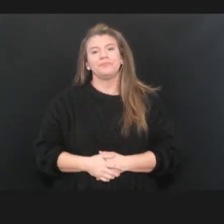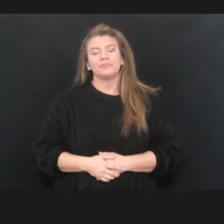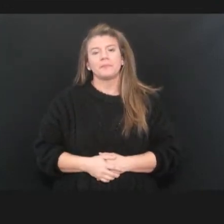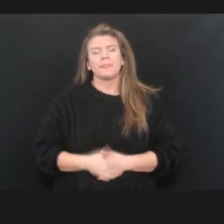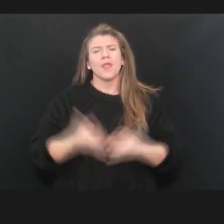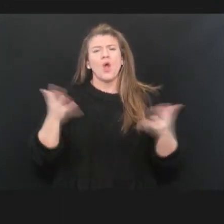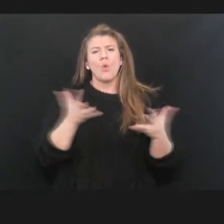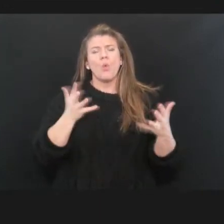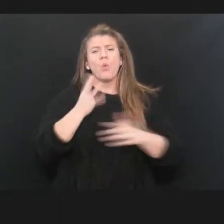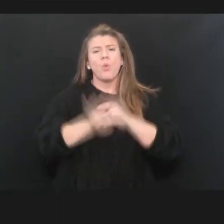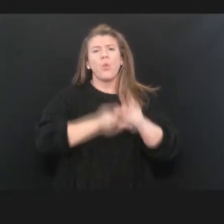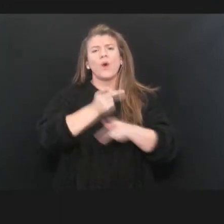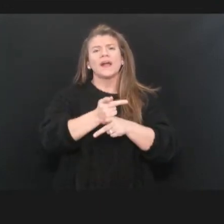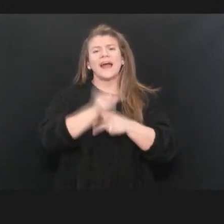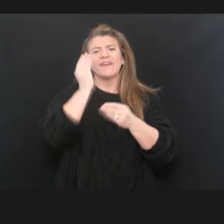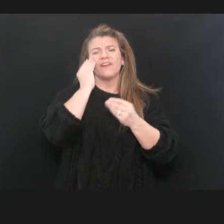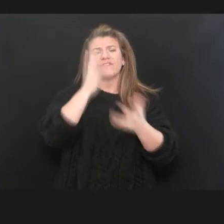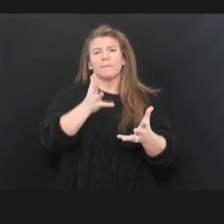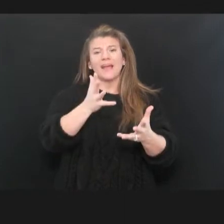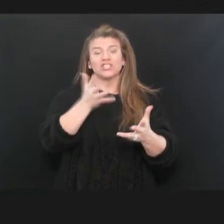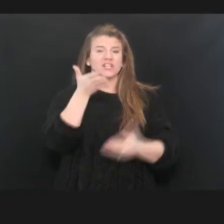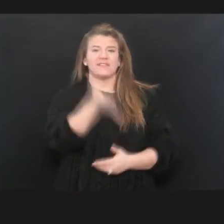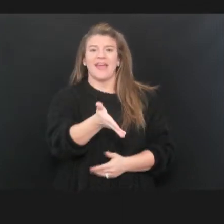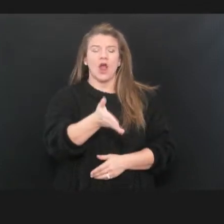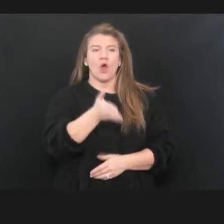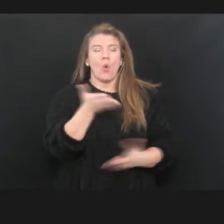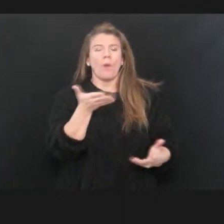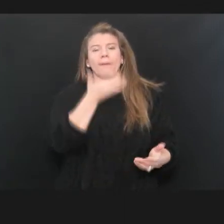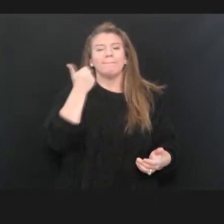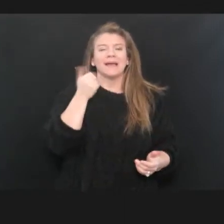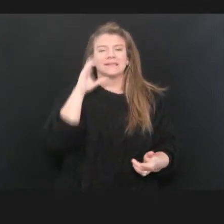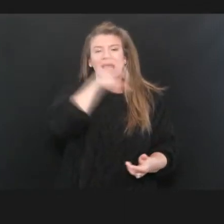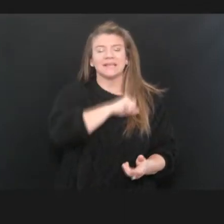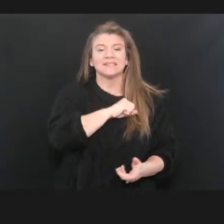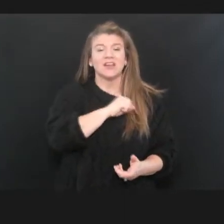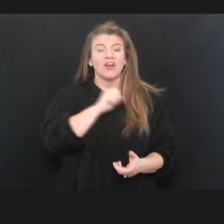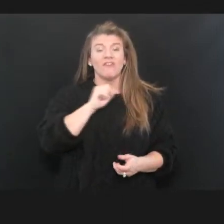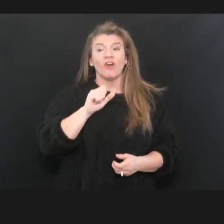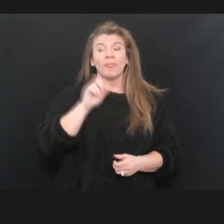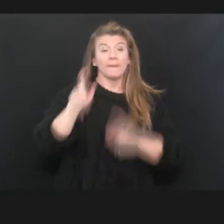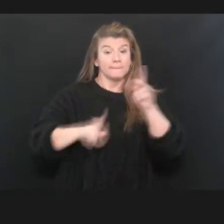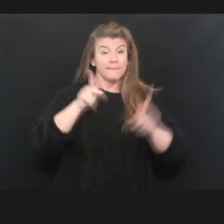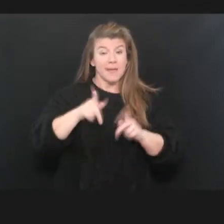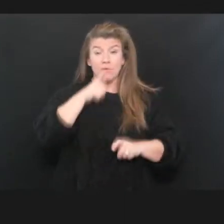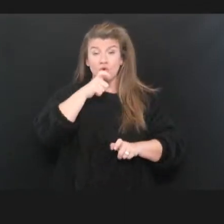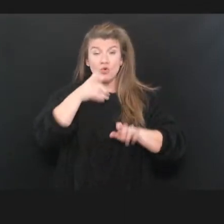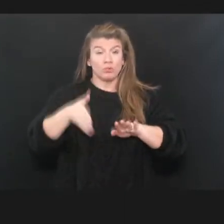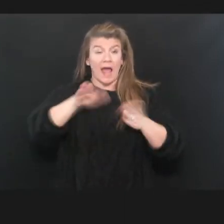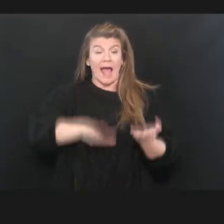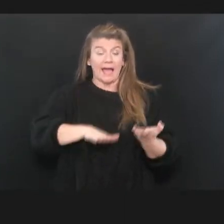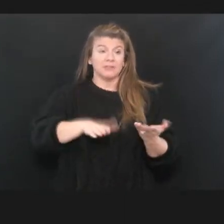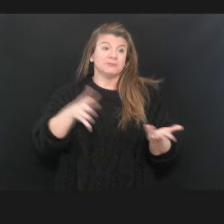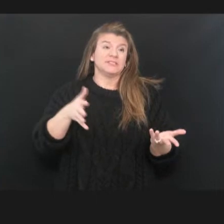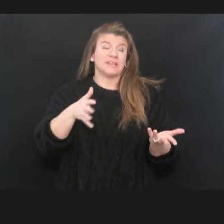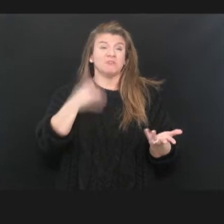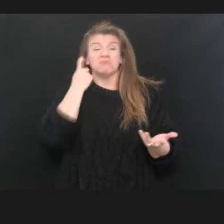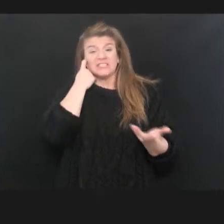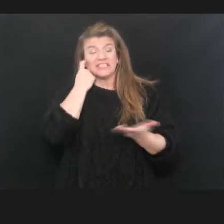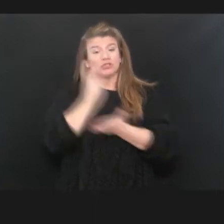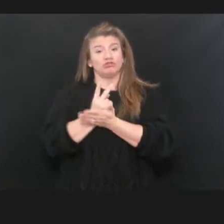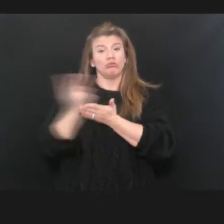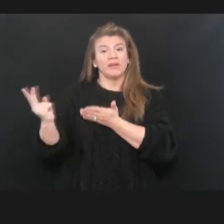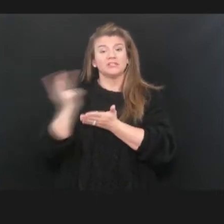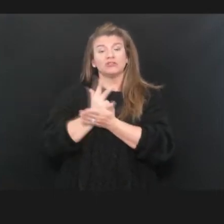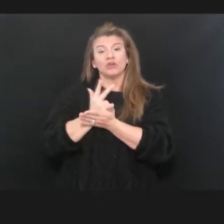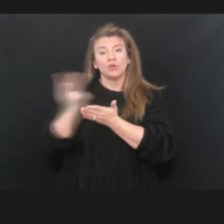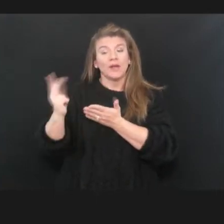What kind of data exists, or what is the best guess for of the people who've died, say, in the past 2 weeks, 3 weeks,